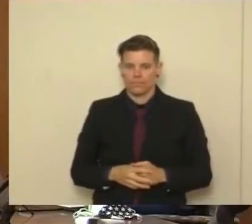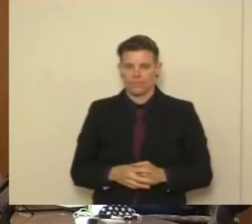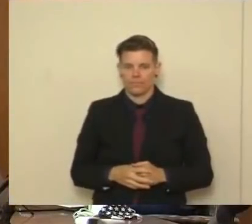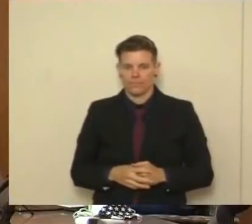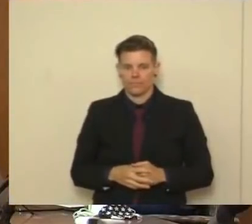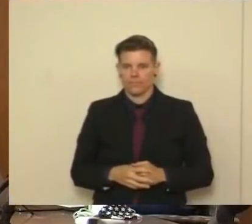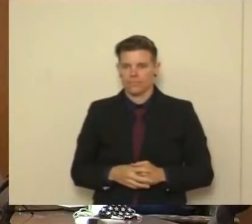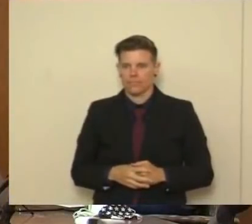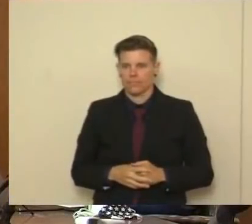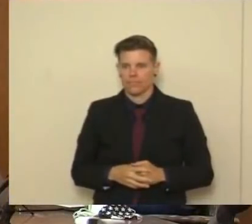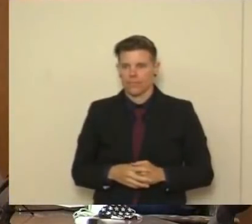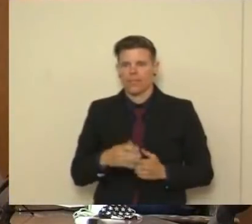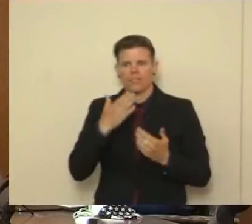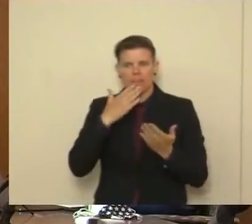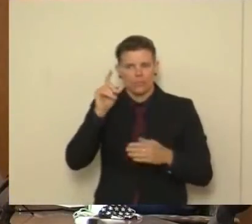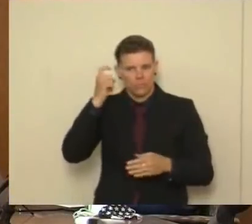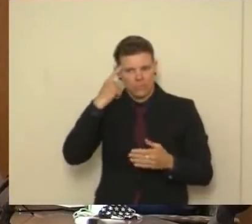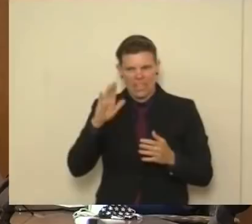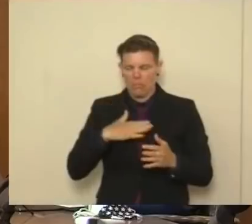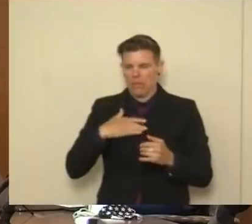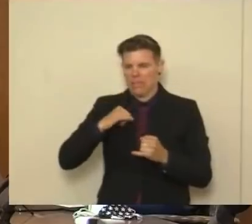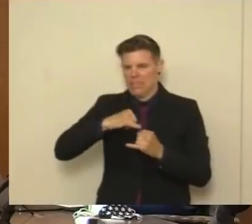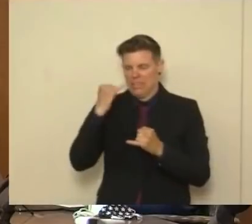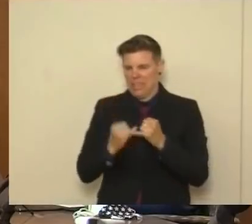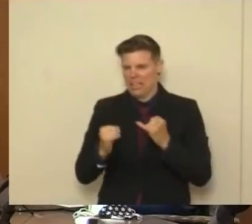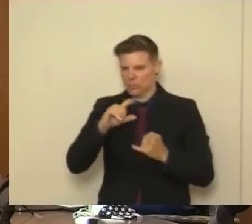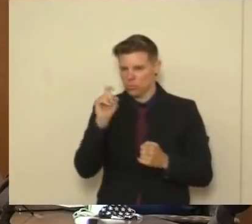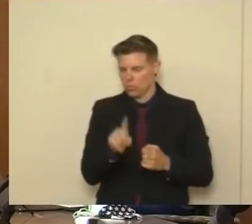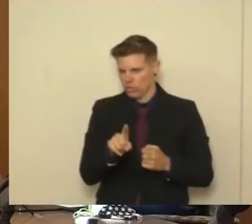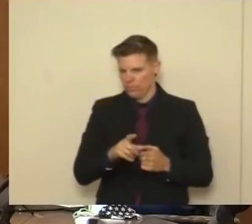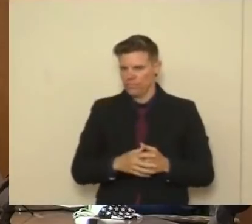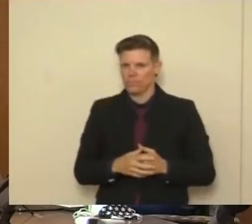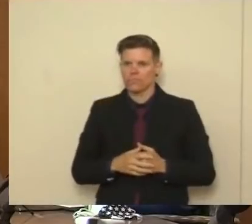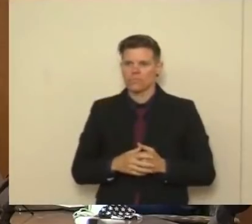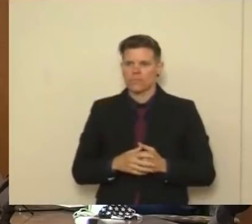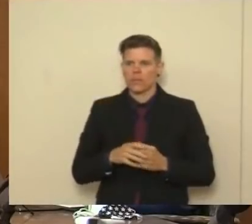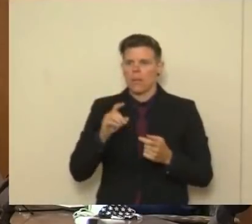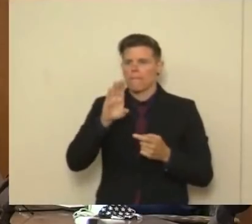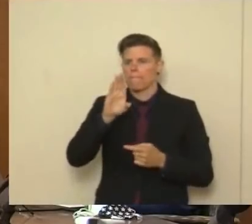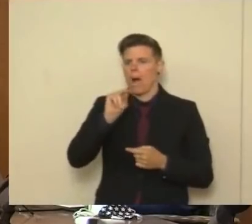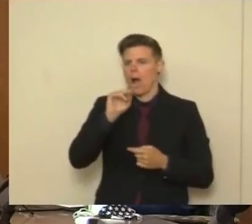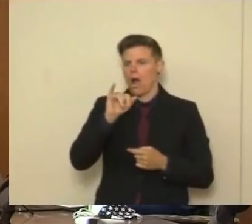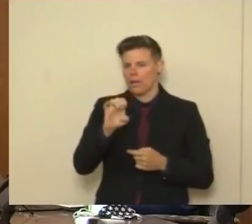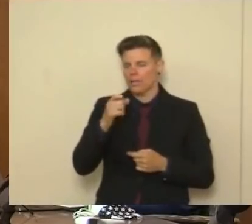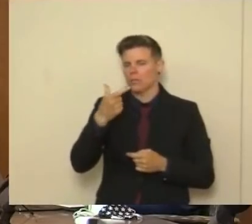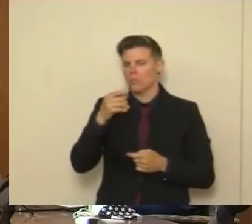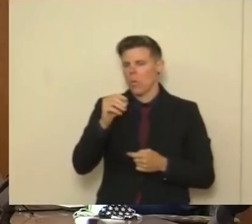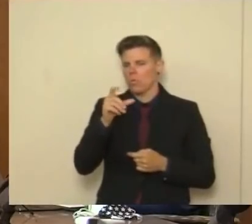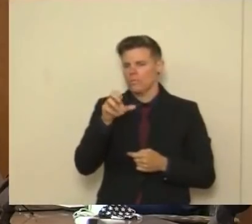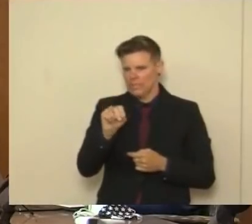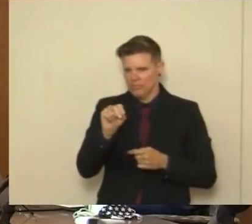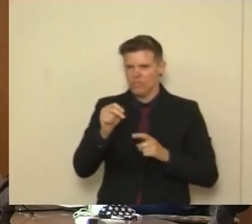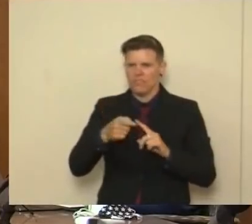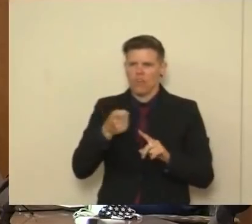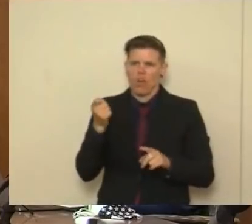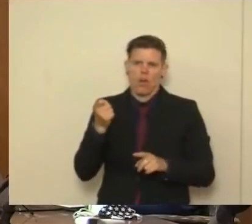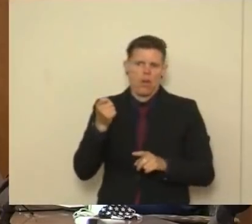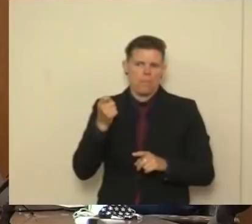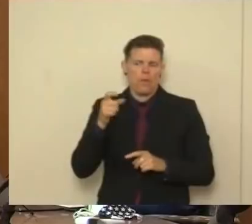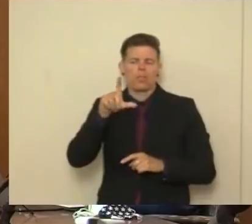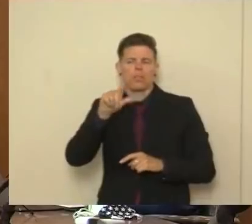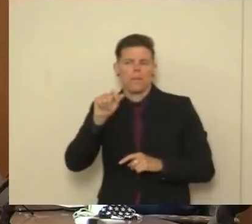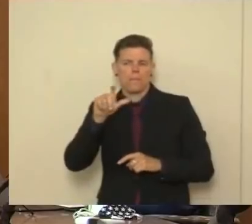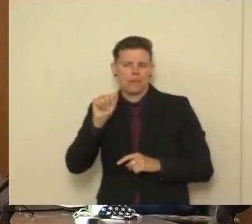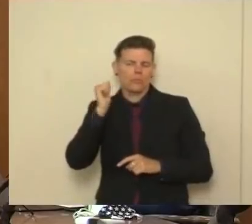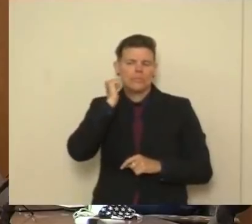Thank you, Governor. This will be our last question, going to Bonnie Gordon with the Los Alamos Daily Post. Bonnie, you are unmuted. Go ahead and ask your